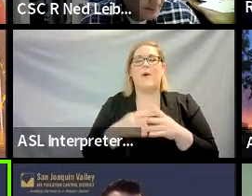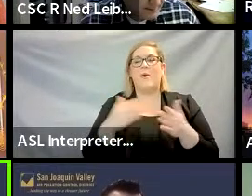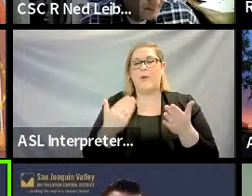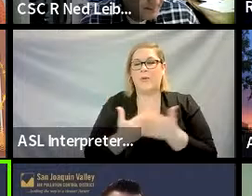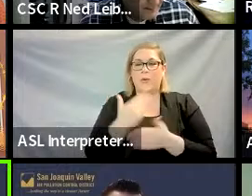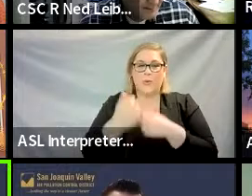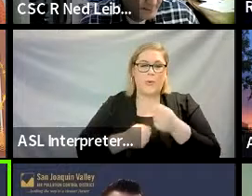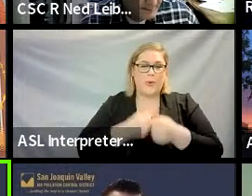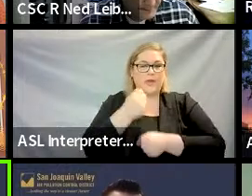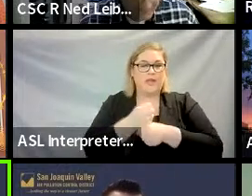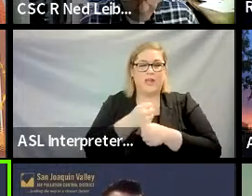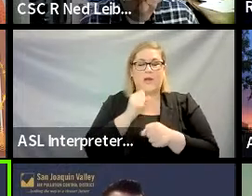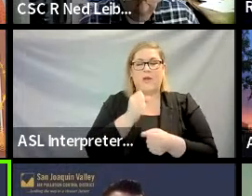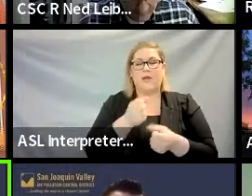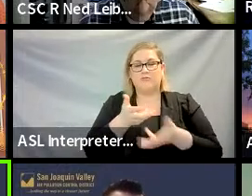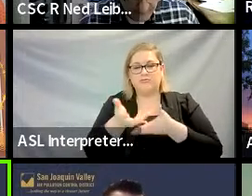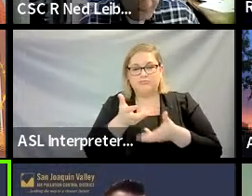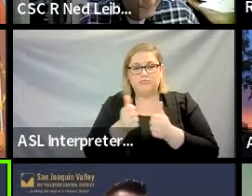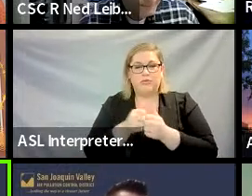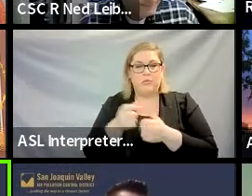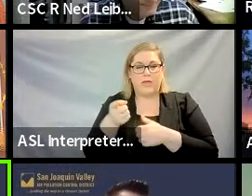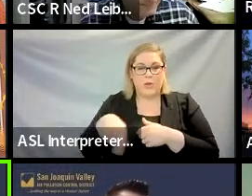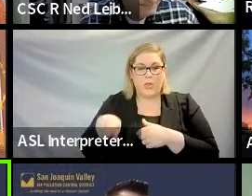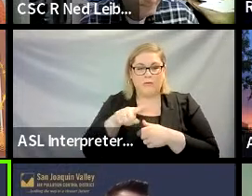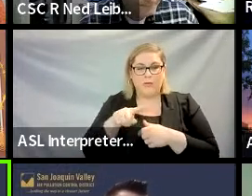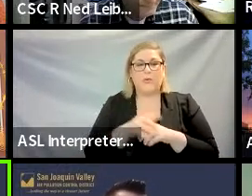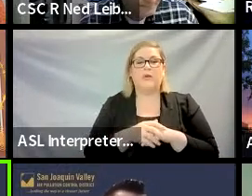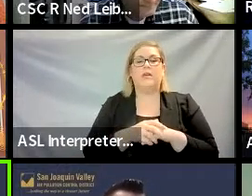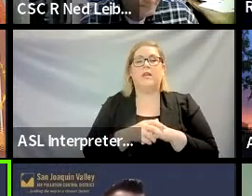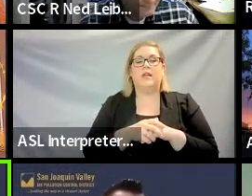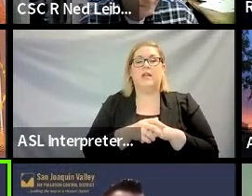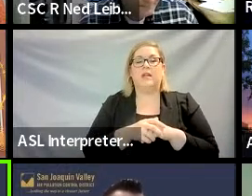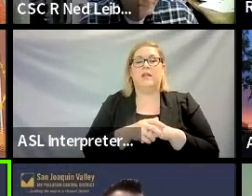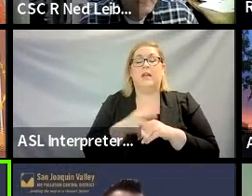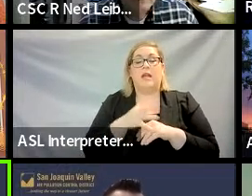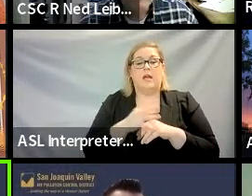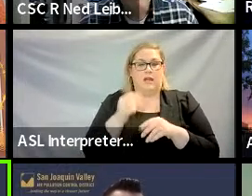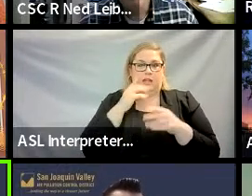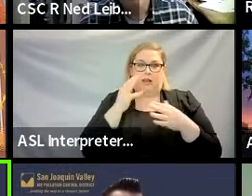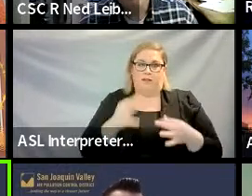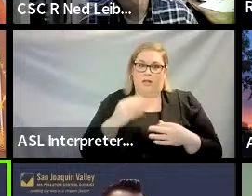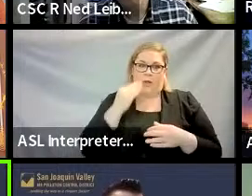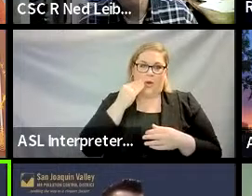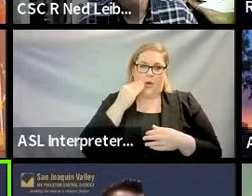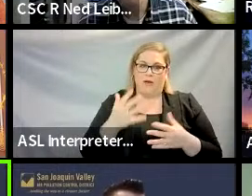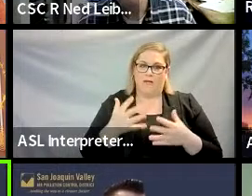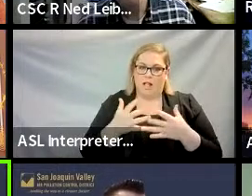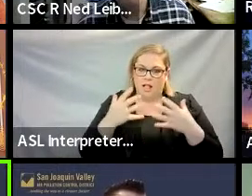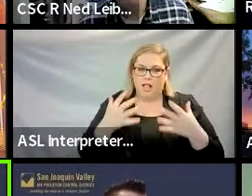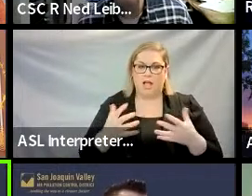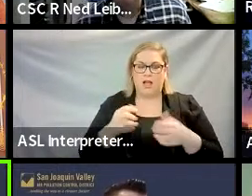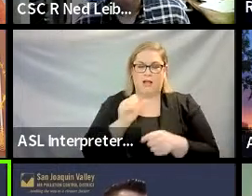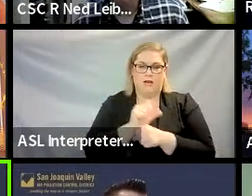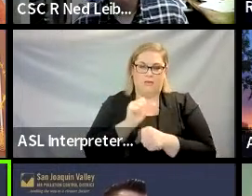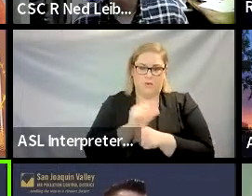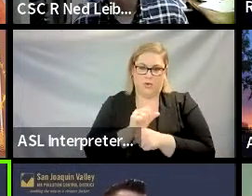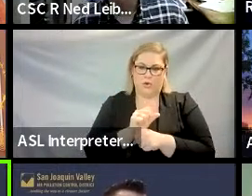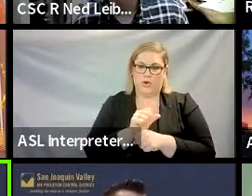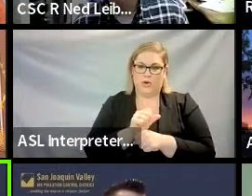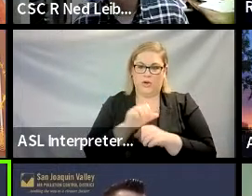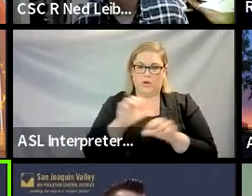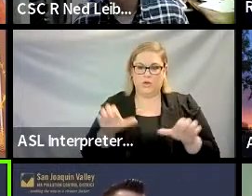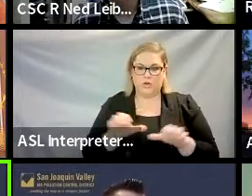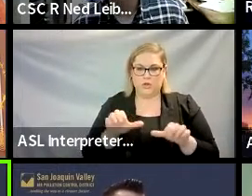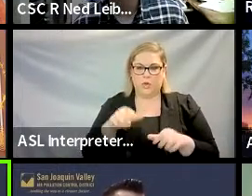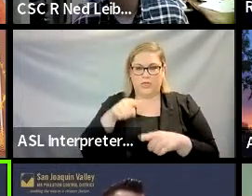off and working with you. And I definitely know that we have a lot of work to do over